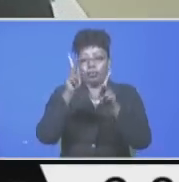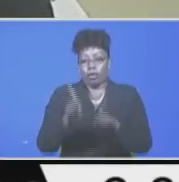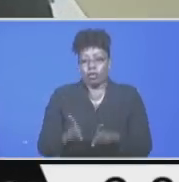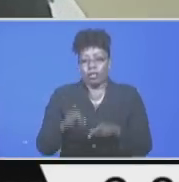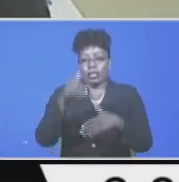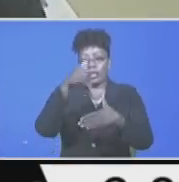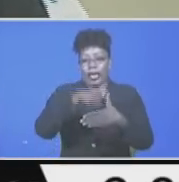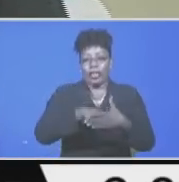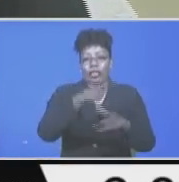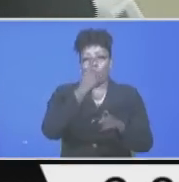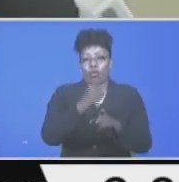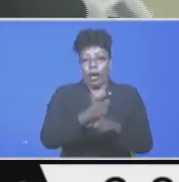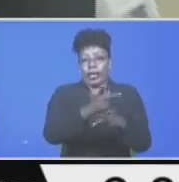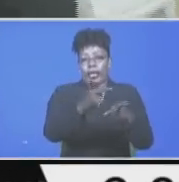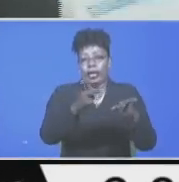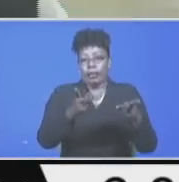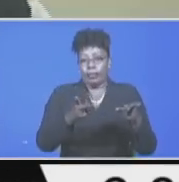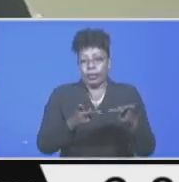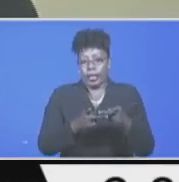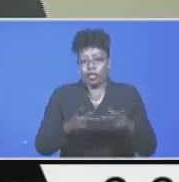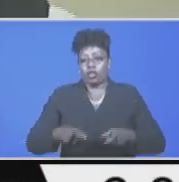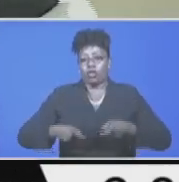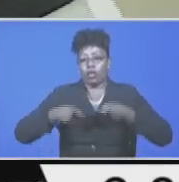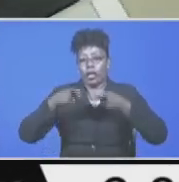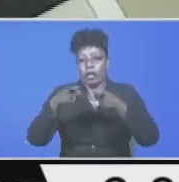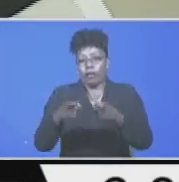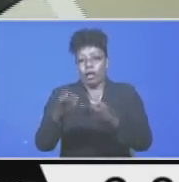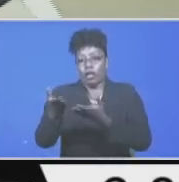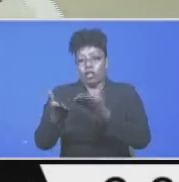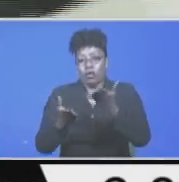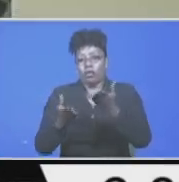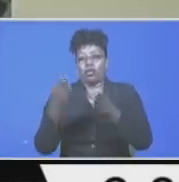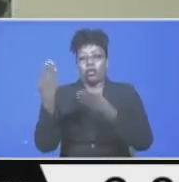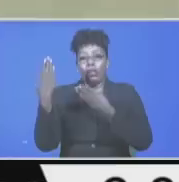at the right time in order to provide services to the Bahamian public.